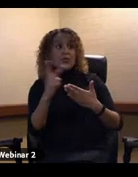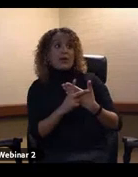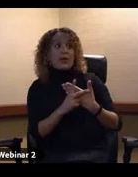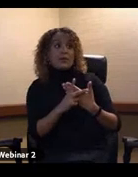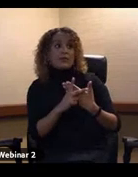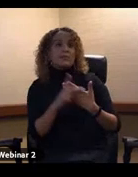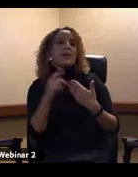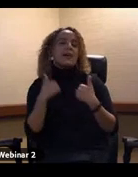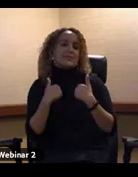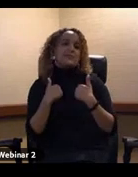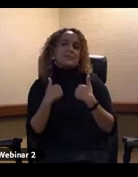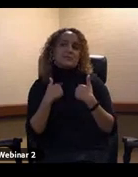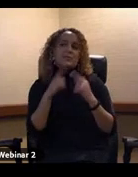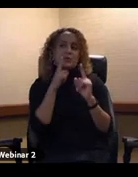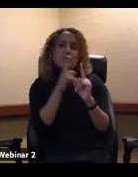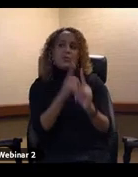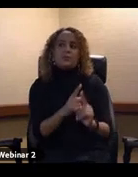this project goal.